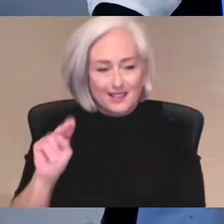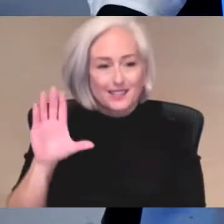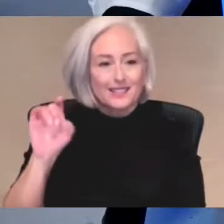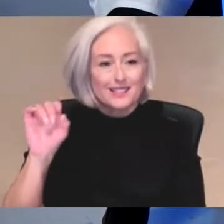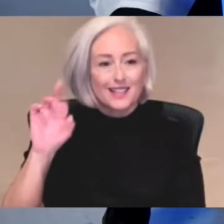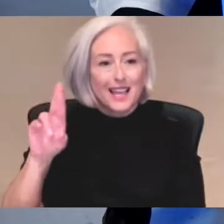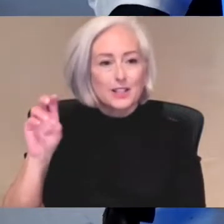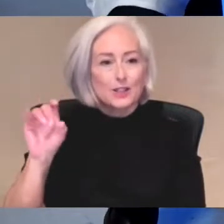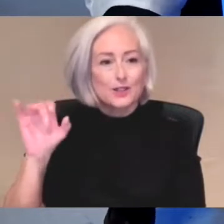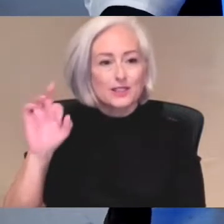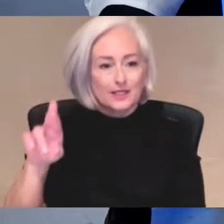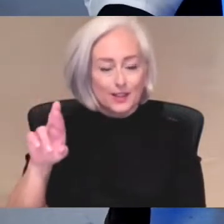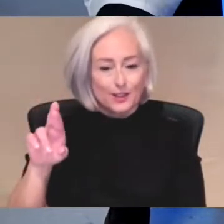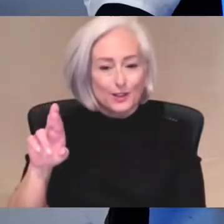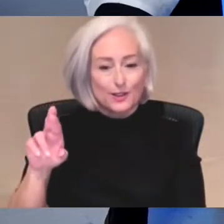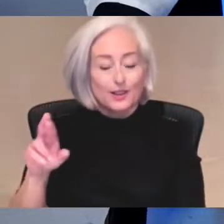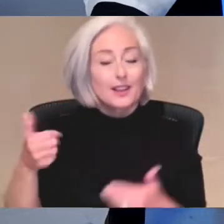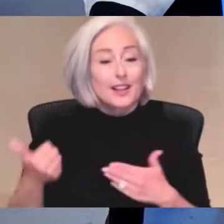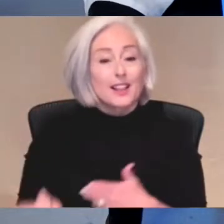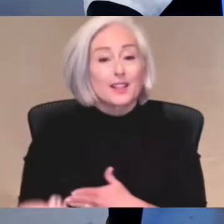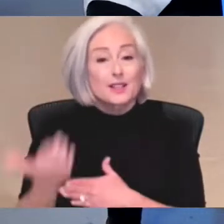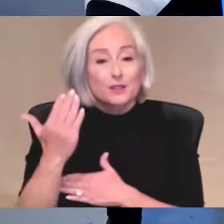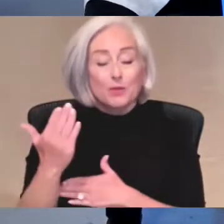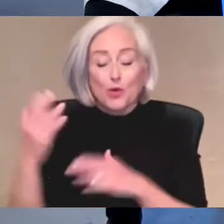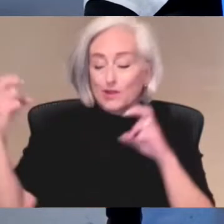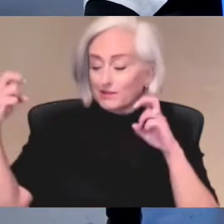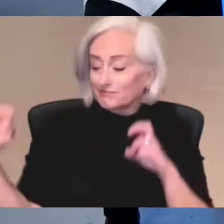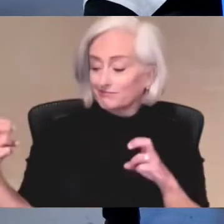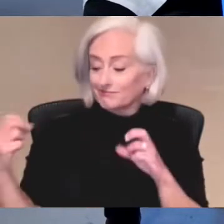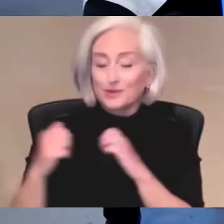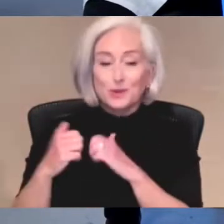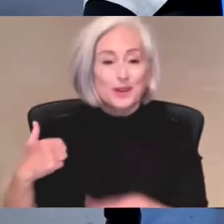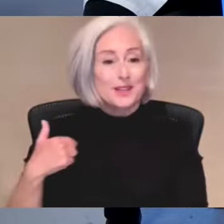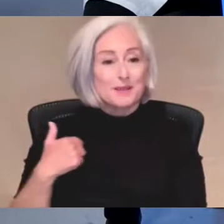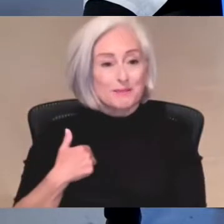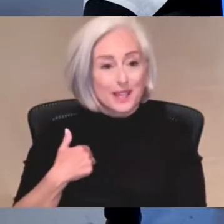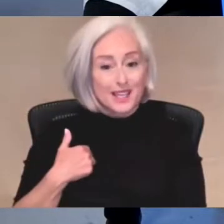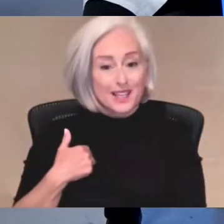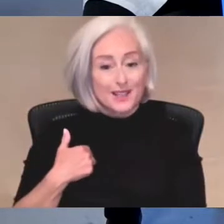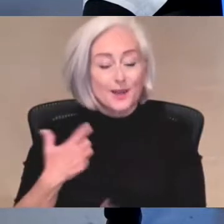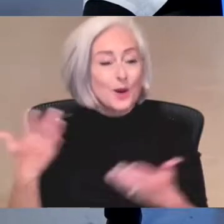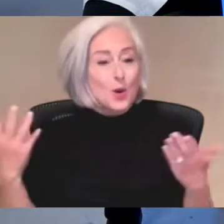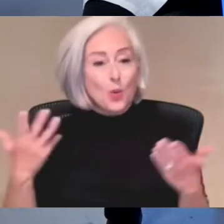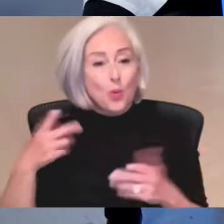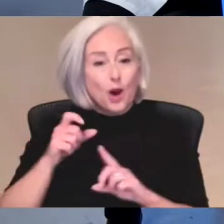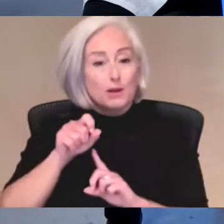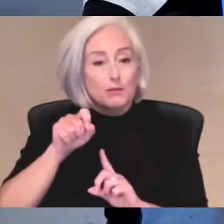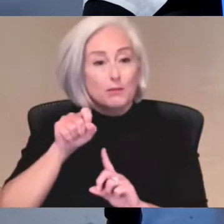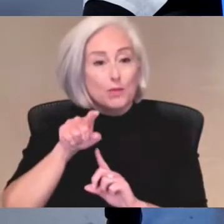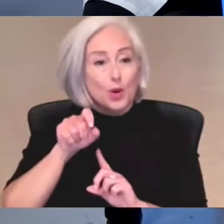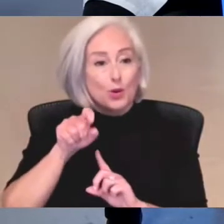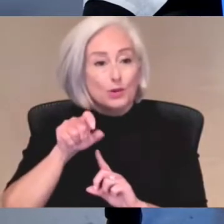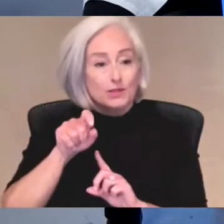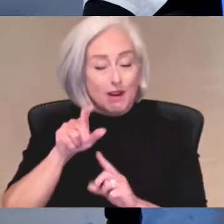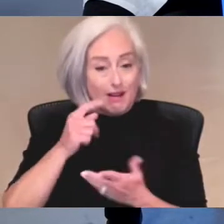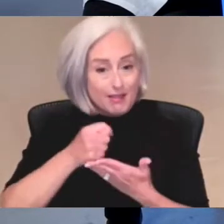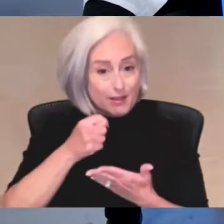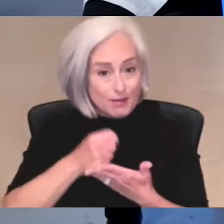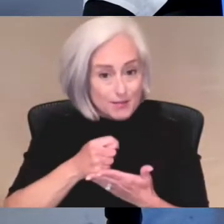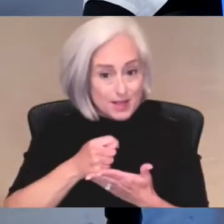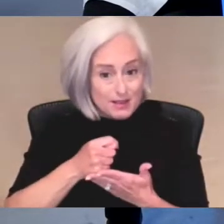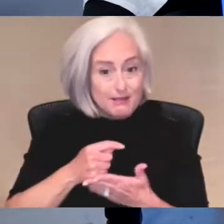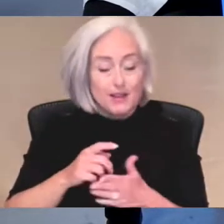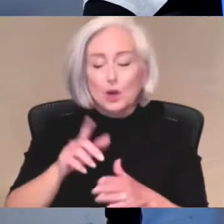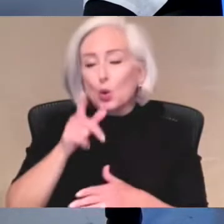discuss proton therapy and what it is, who it can help, and how it is revolutionizing the way we treat cancers is